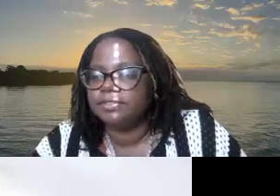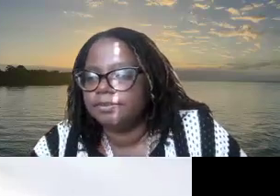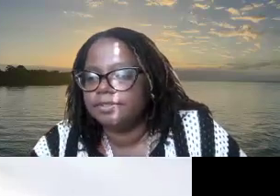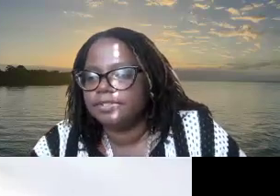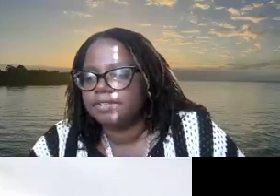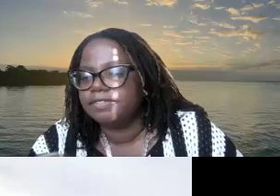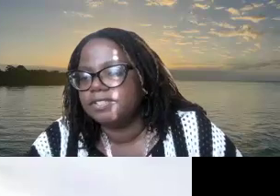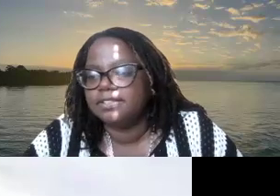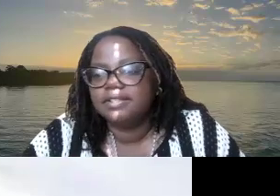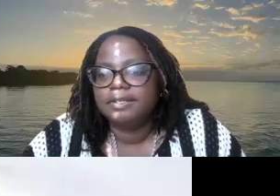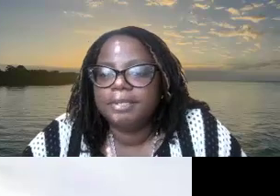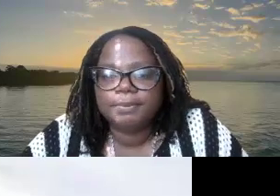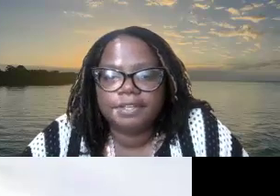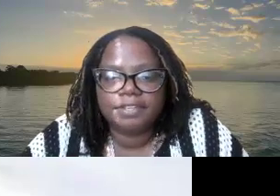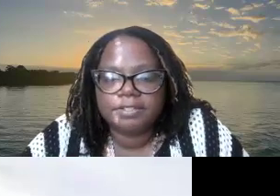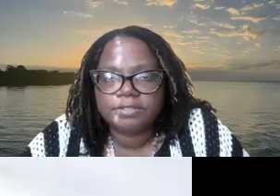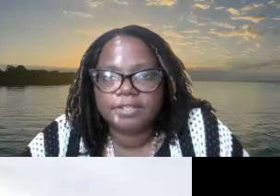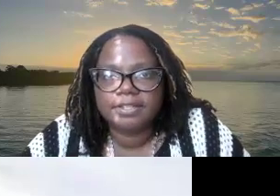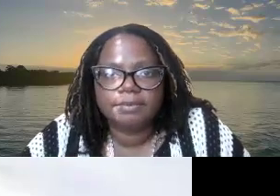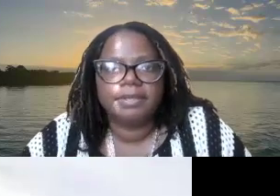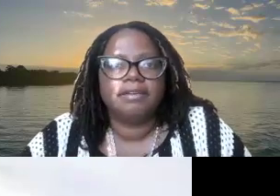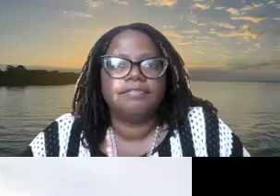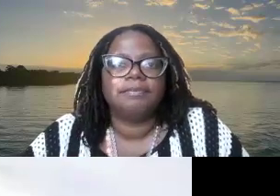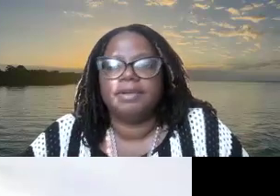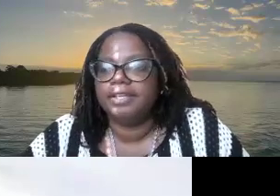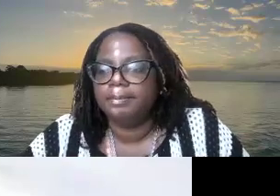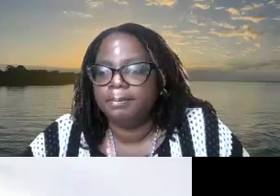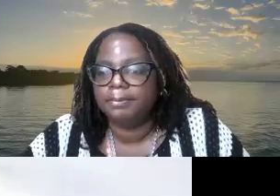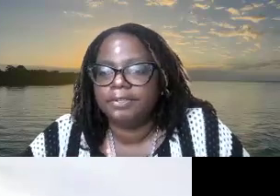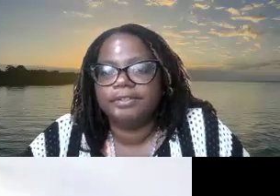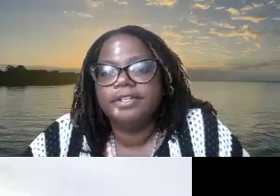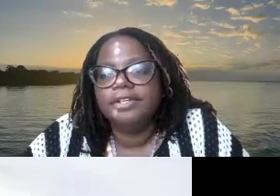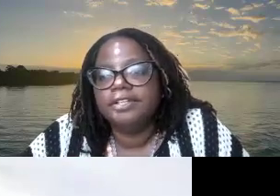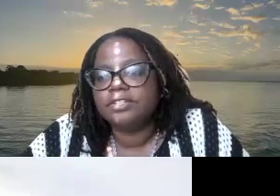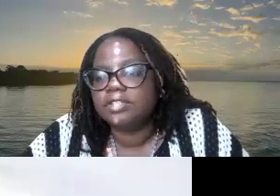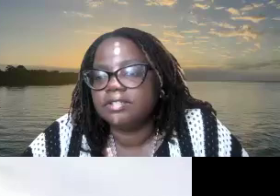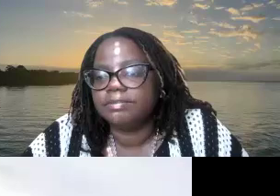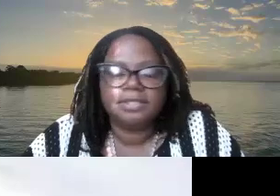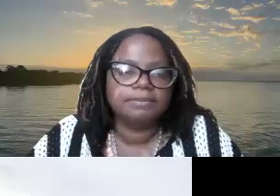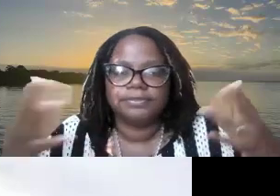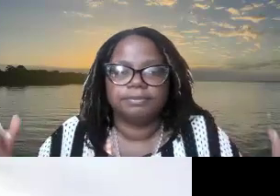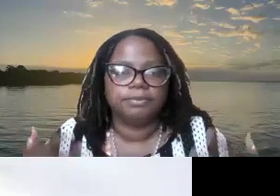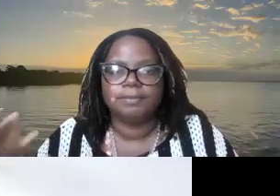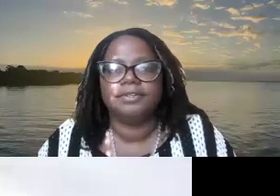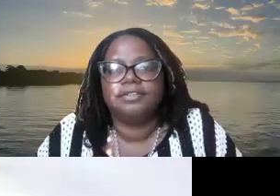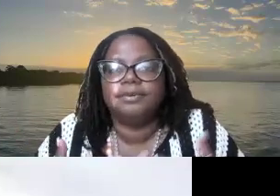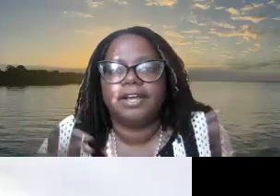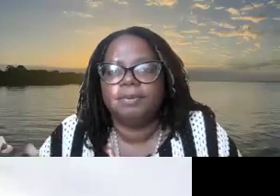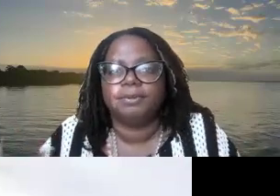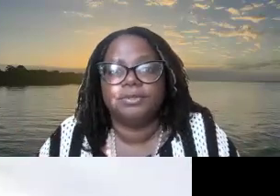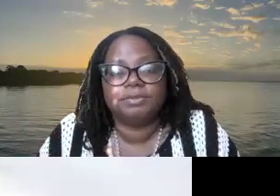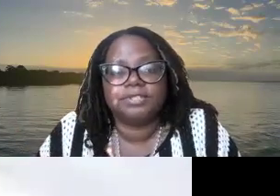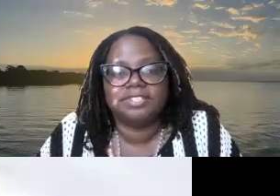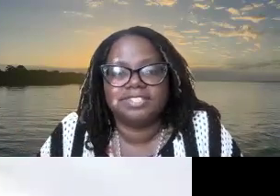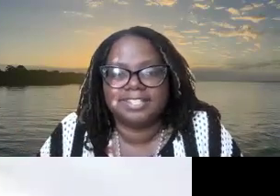You can watch in the corner that 17 people have answered, and I think we have about 80 people here. It's a really helpful barometer to know